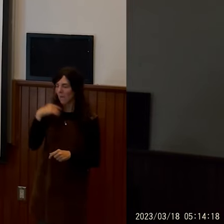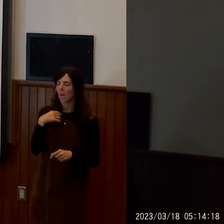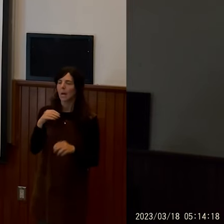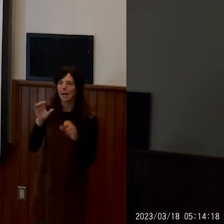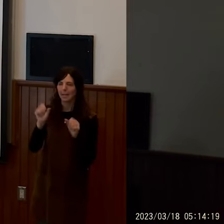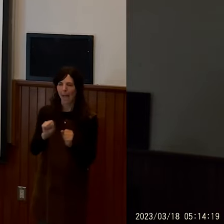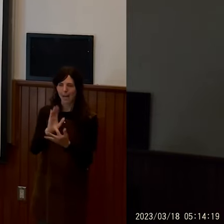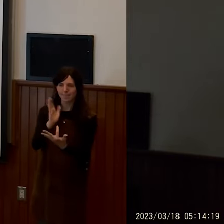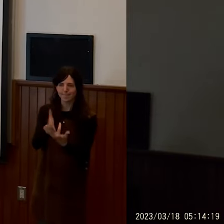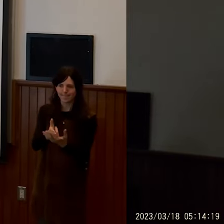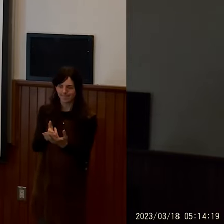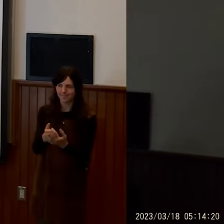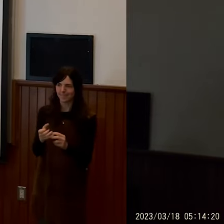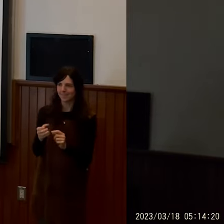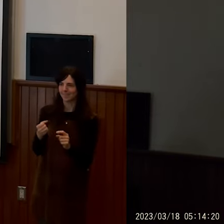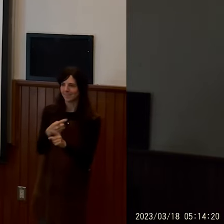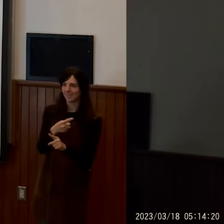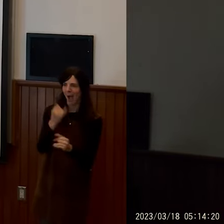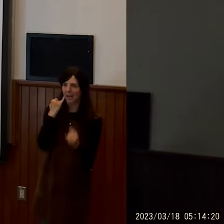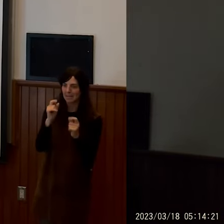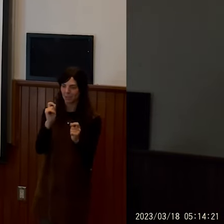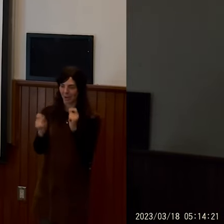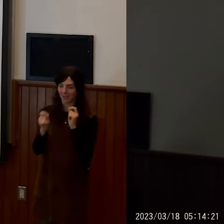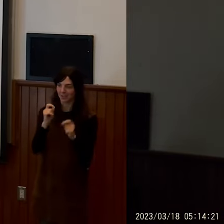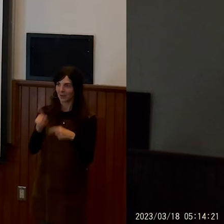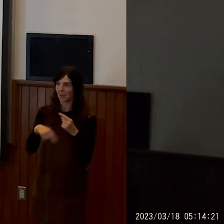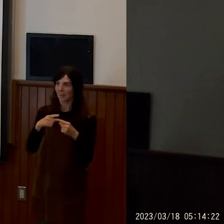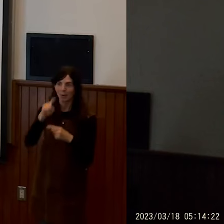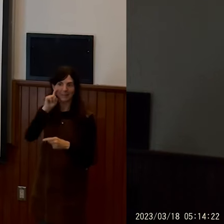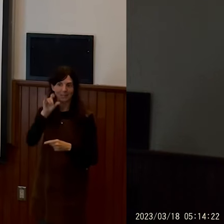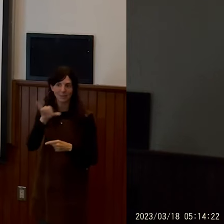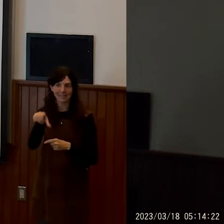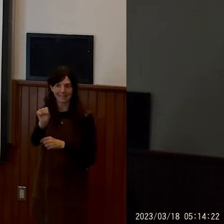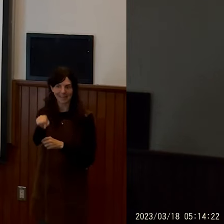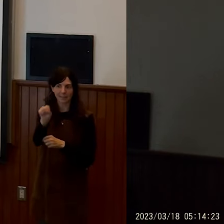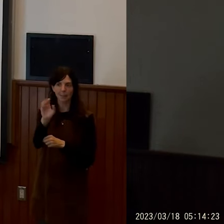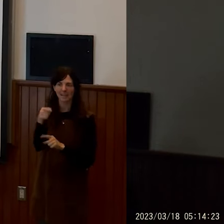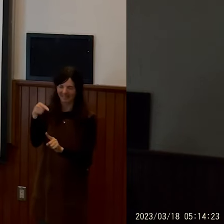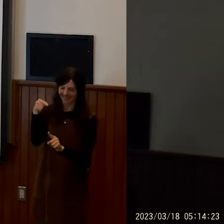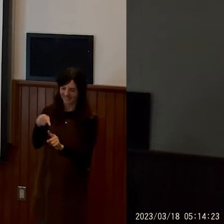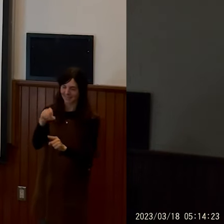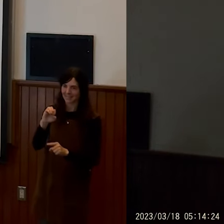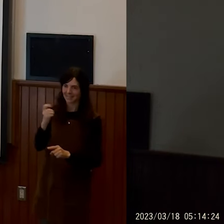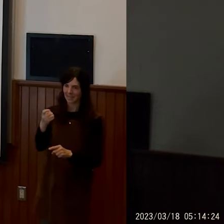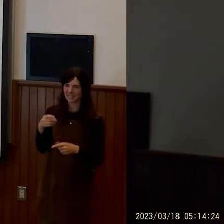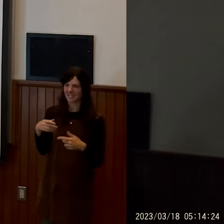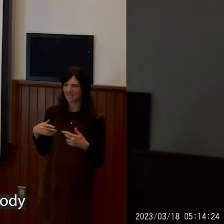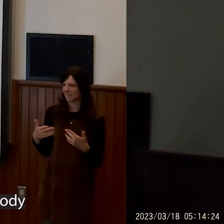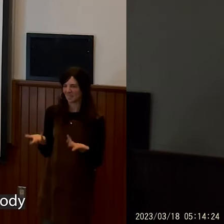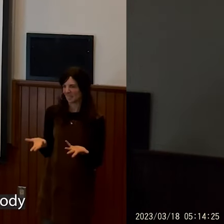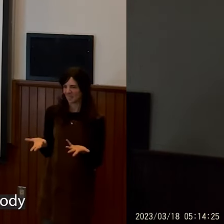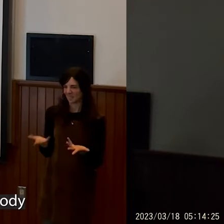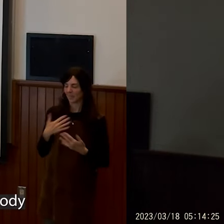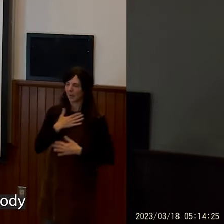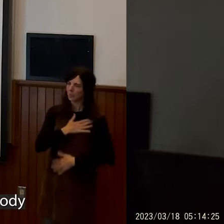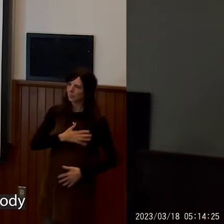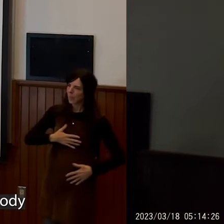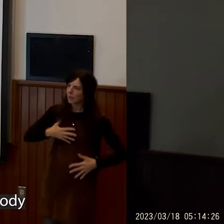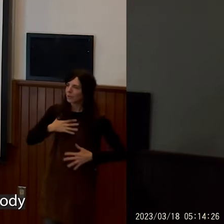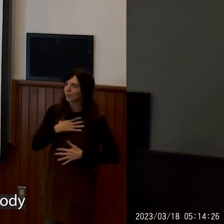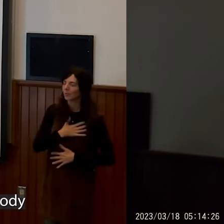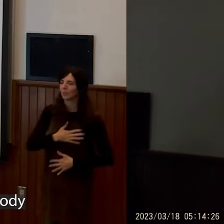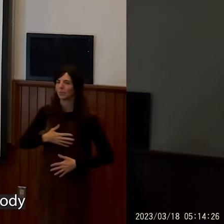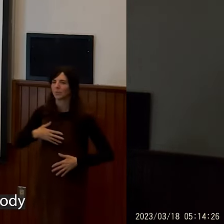ideas around sexuality, but I do not think it deals with sex and pleasure and